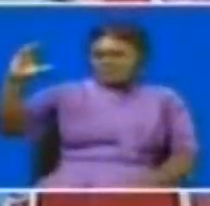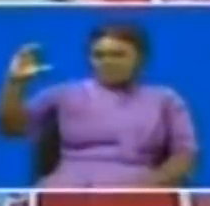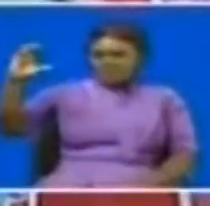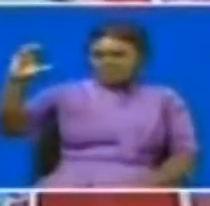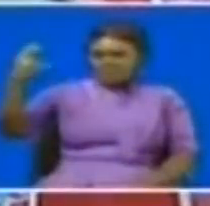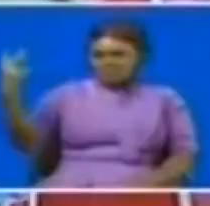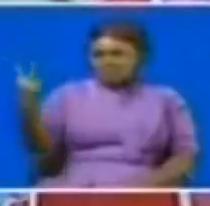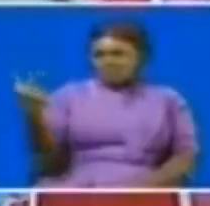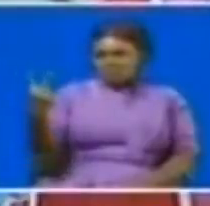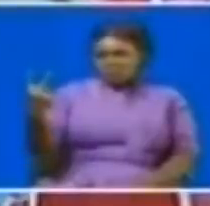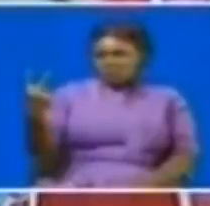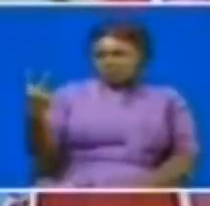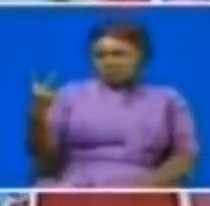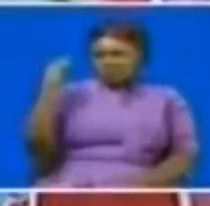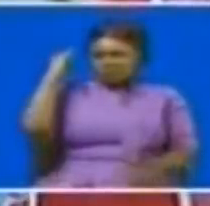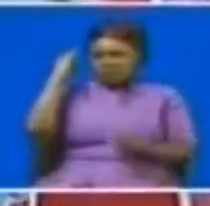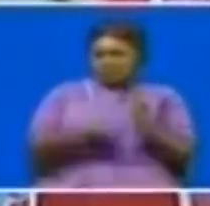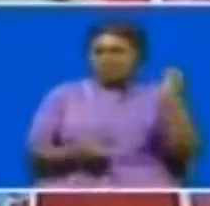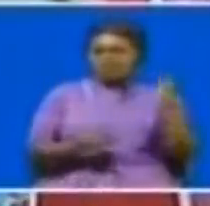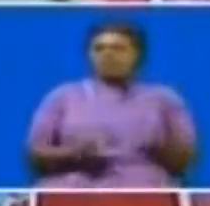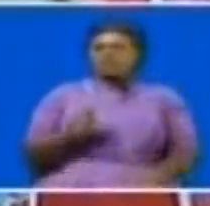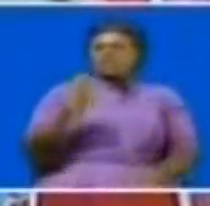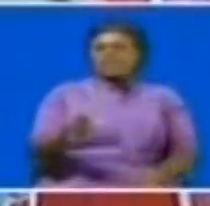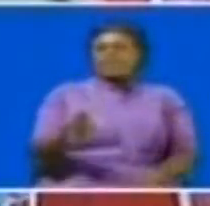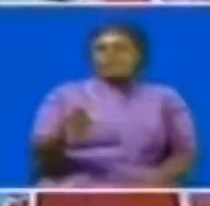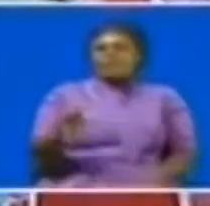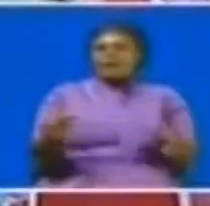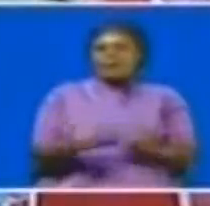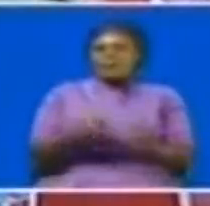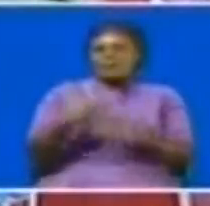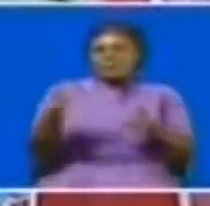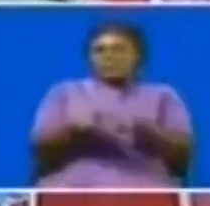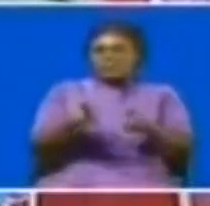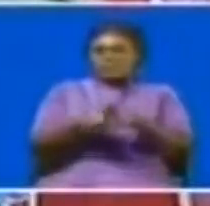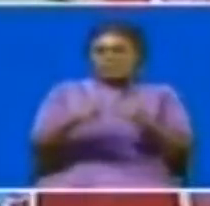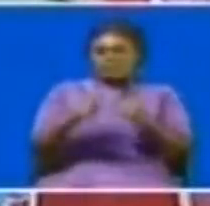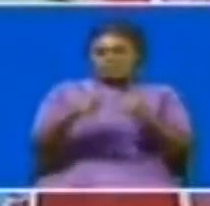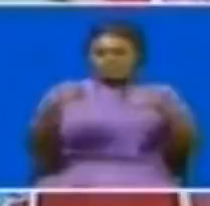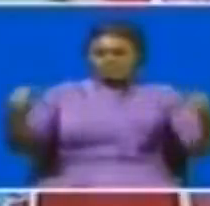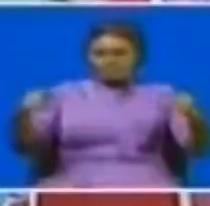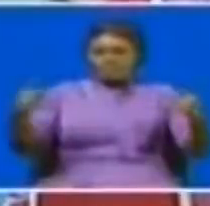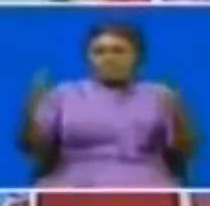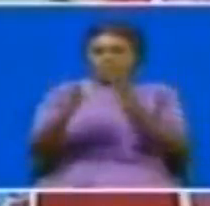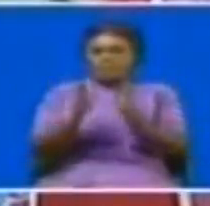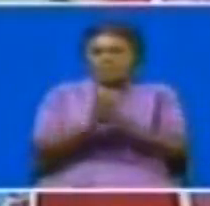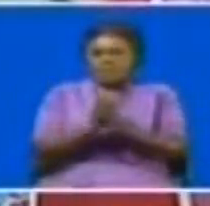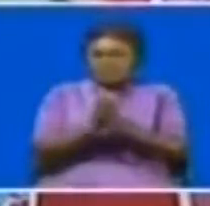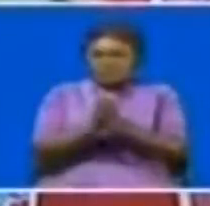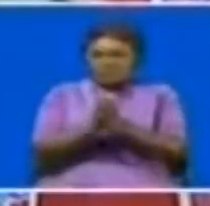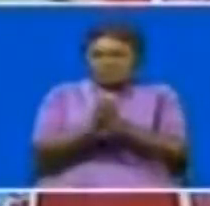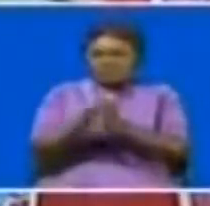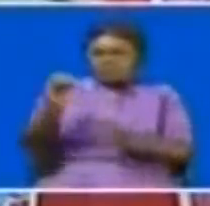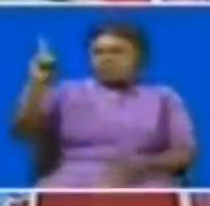Amani National Congress is being finalized. This comes against the backdrop of simmering rivalry between his party and erstwhile